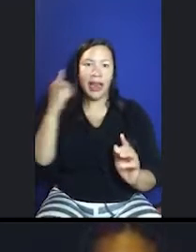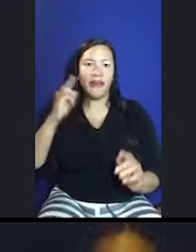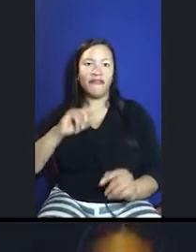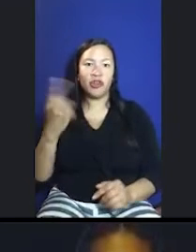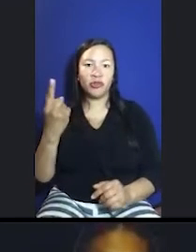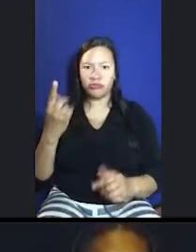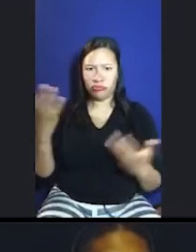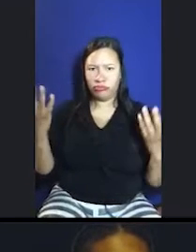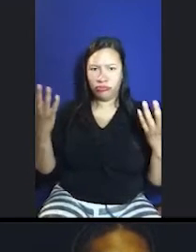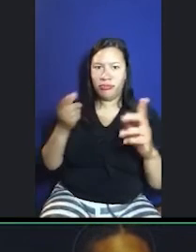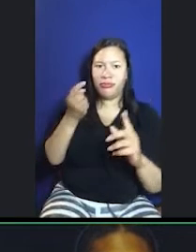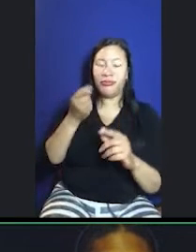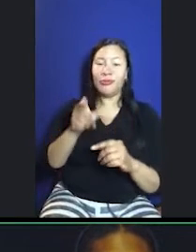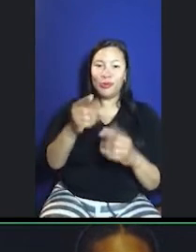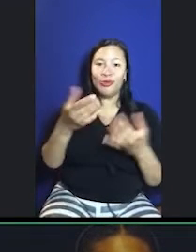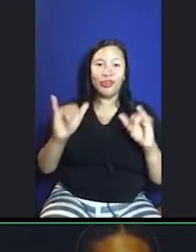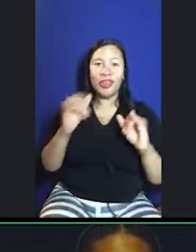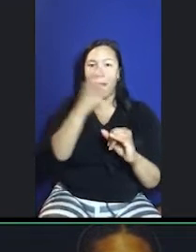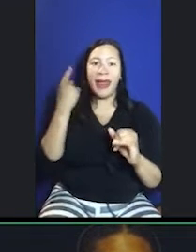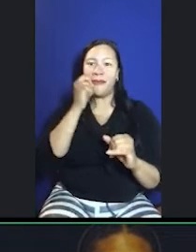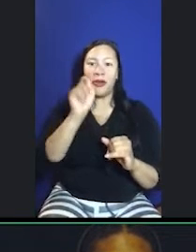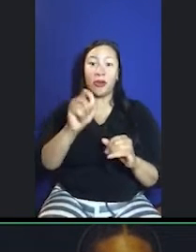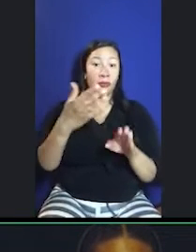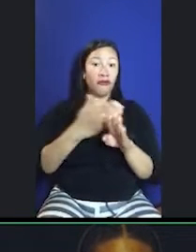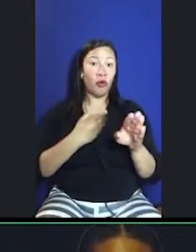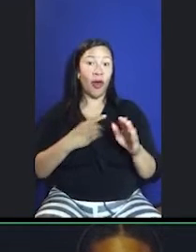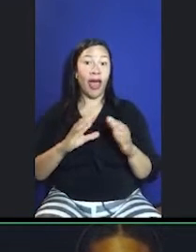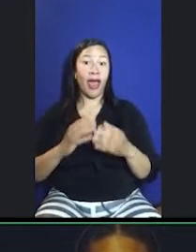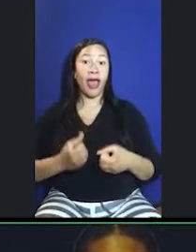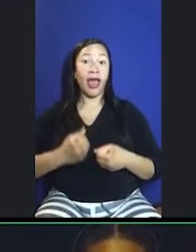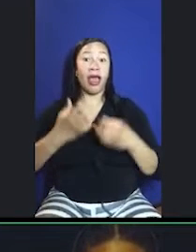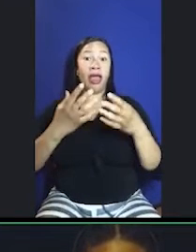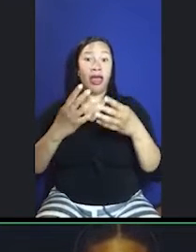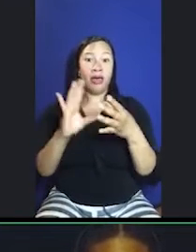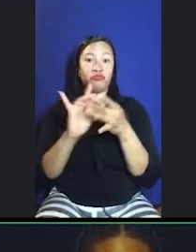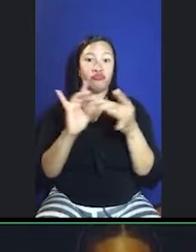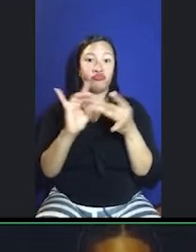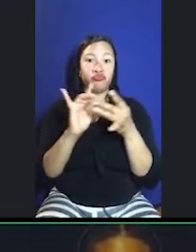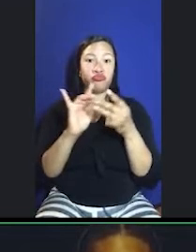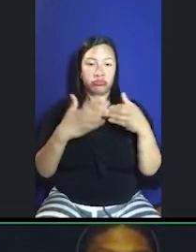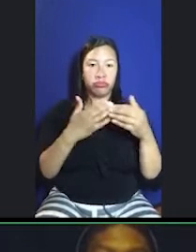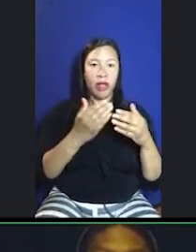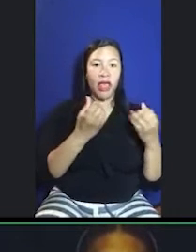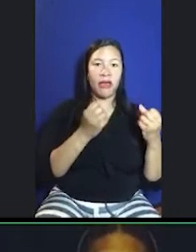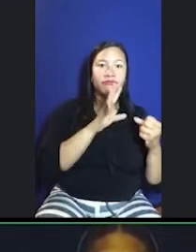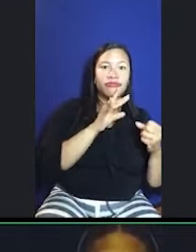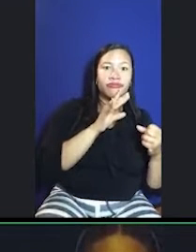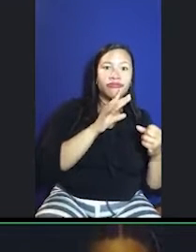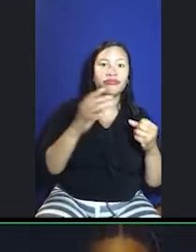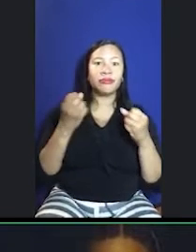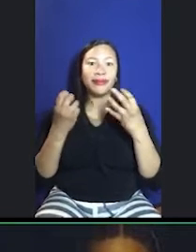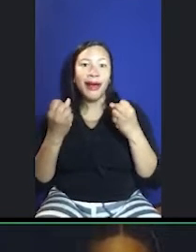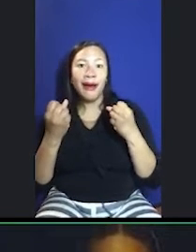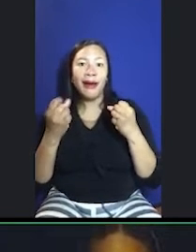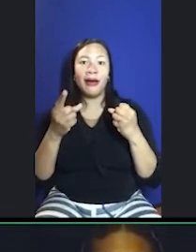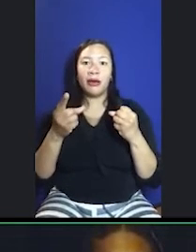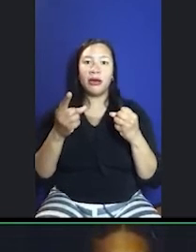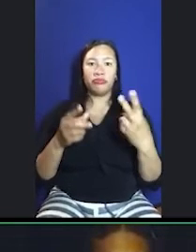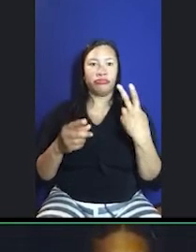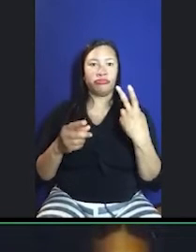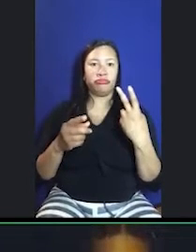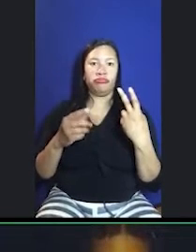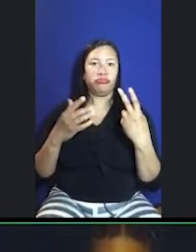still black. before I speak, whether that's English or sign language or anything, you see